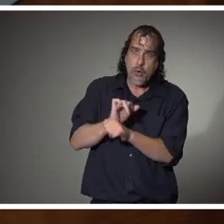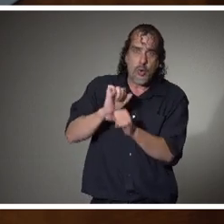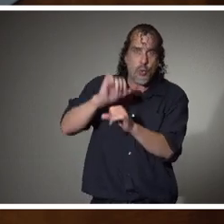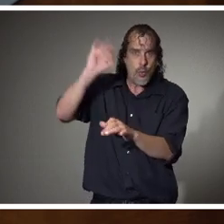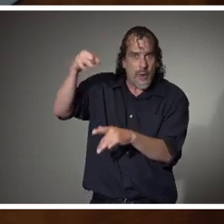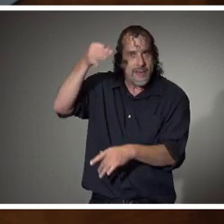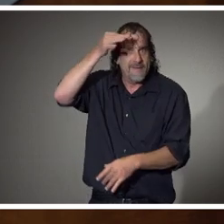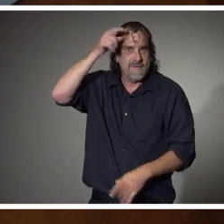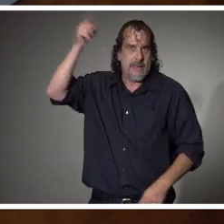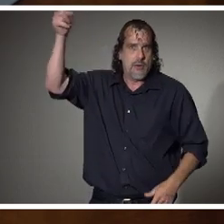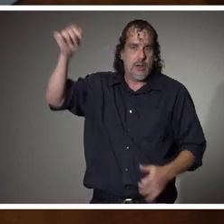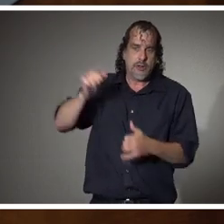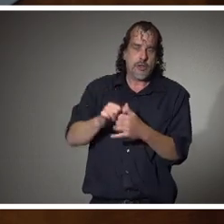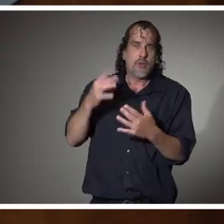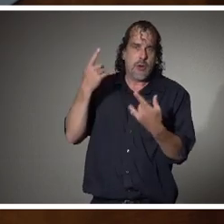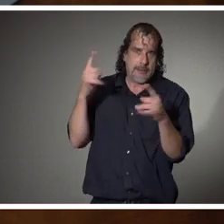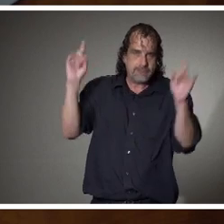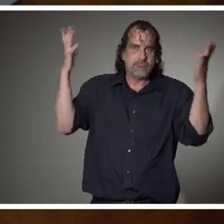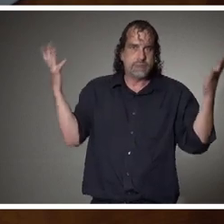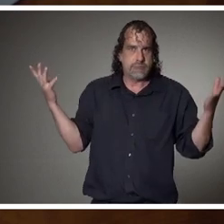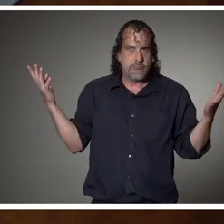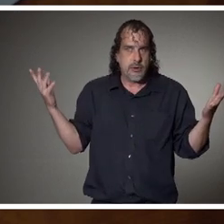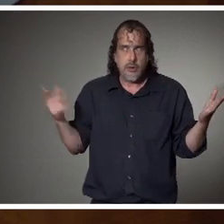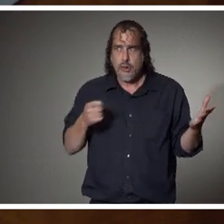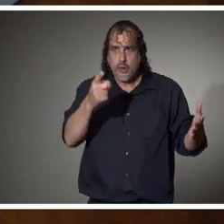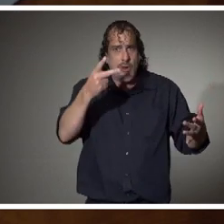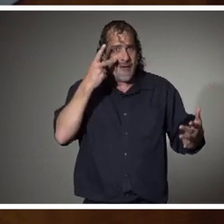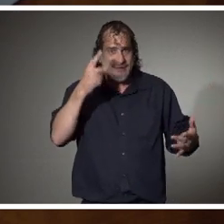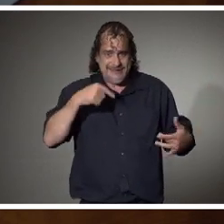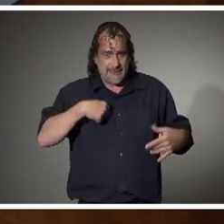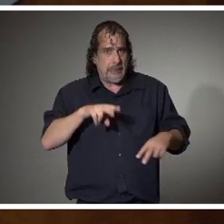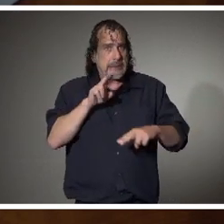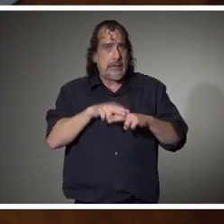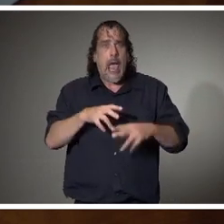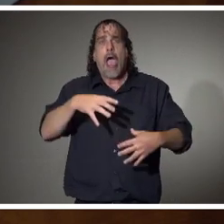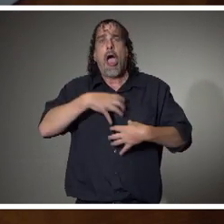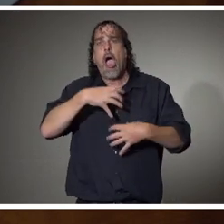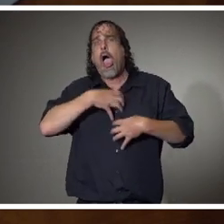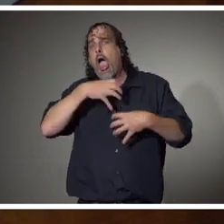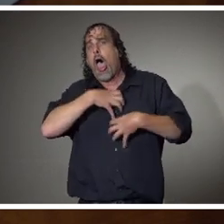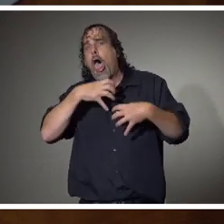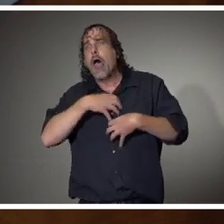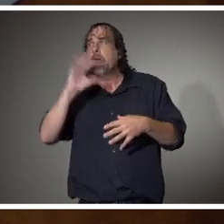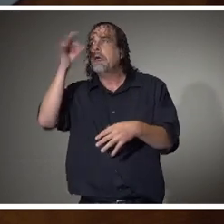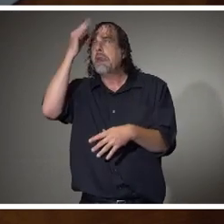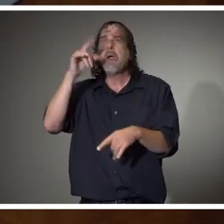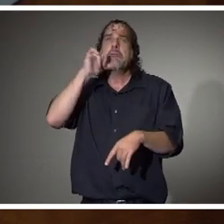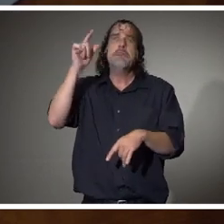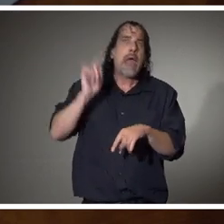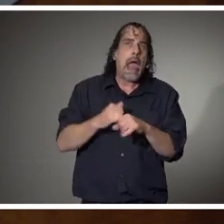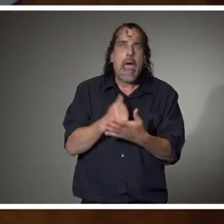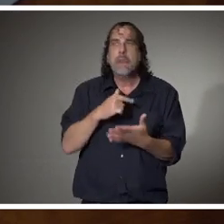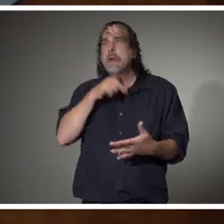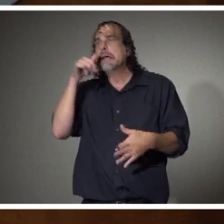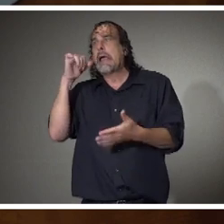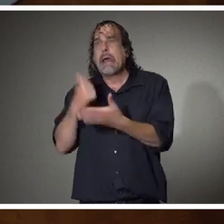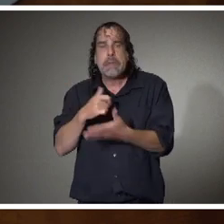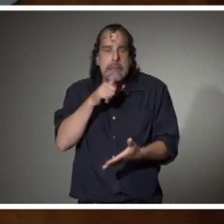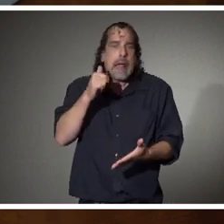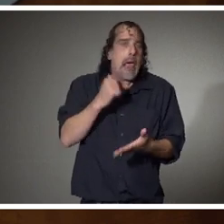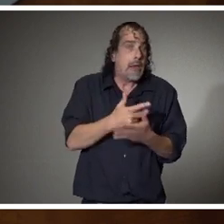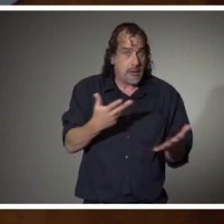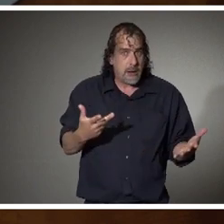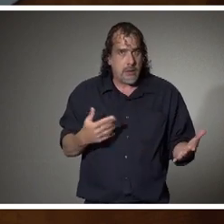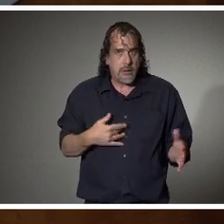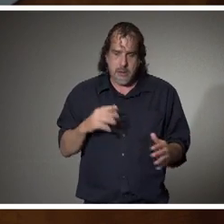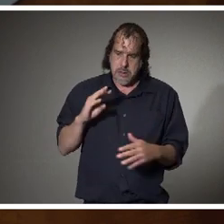partners to make it a reality. You hadn't seen me sitting up here complaining about what the federal government has or has not done. Mississippians,